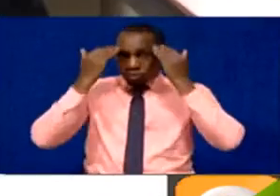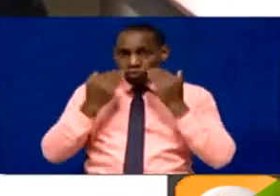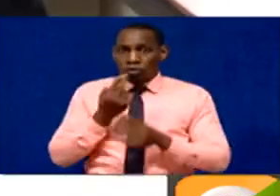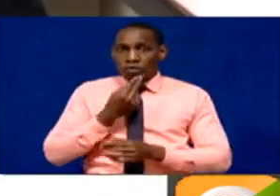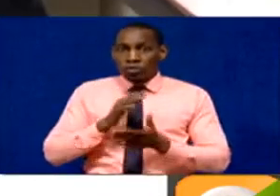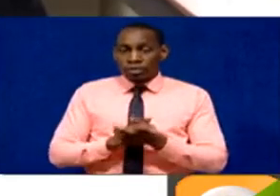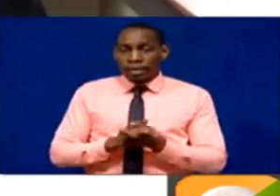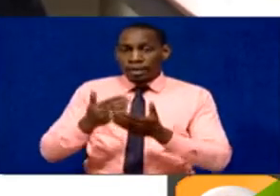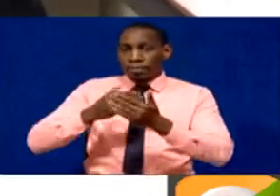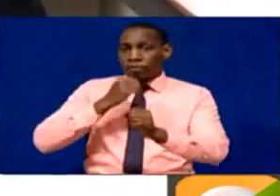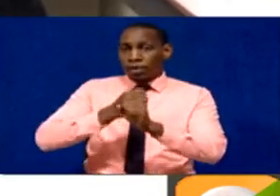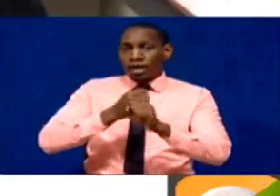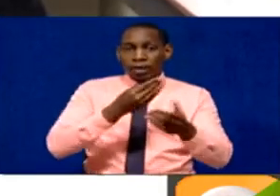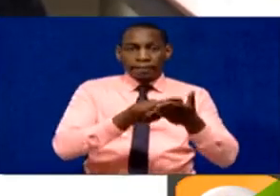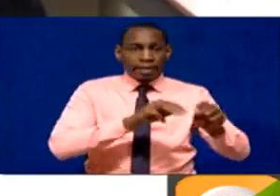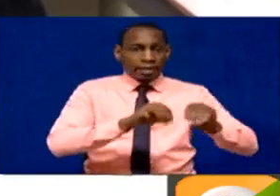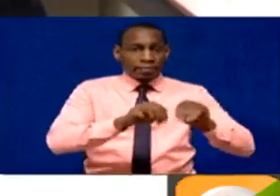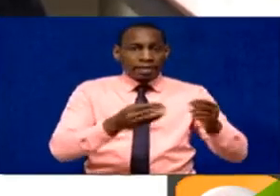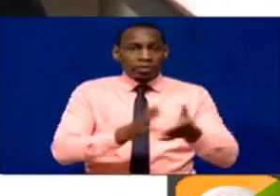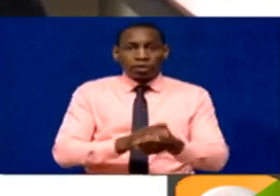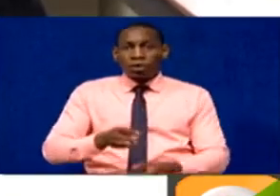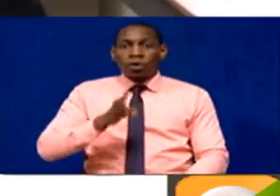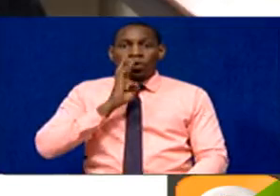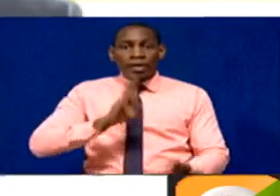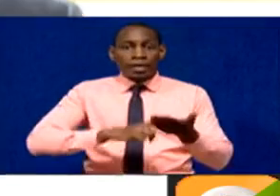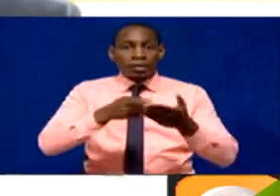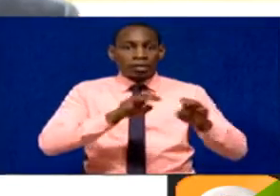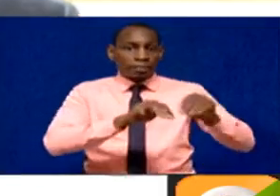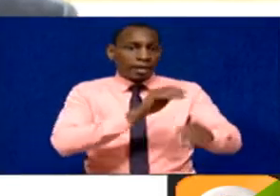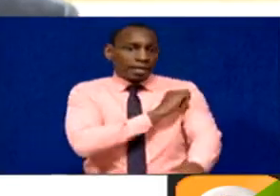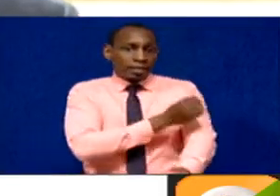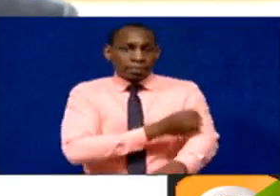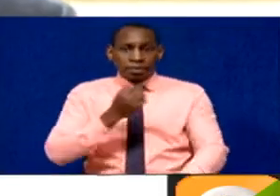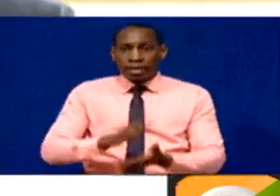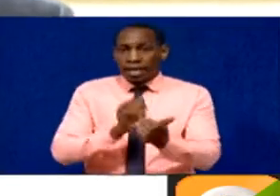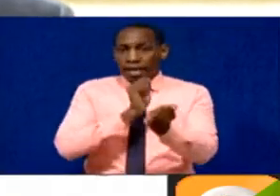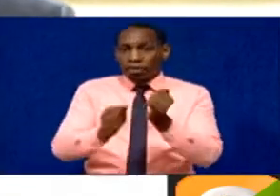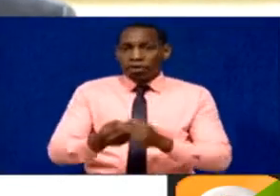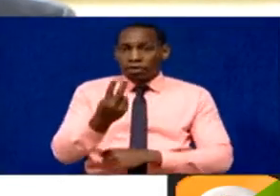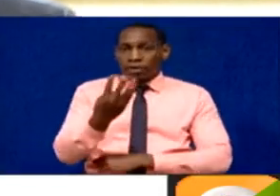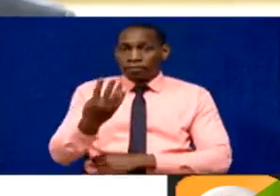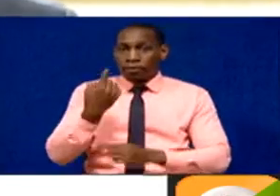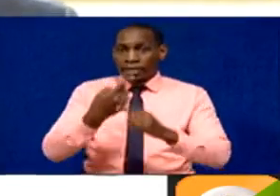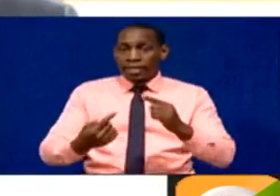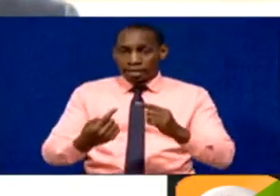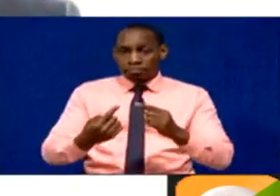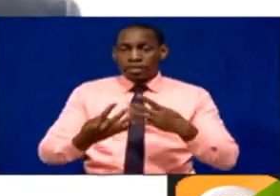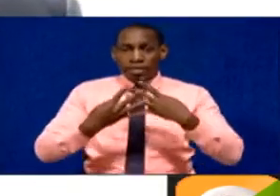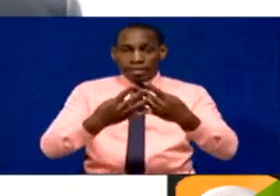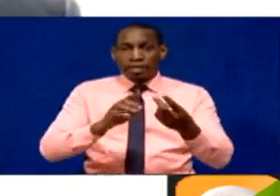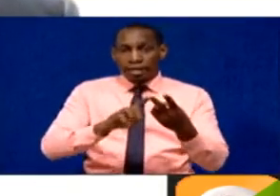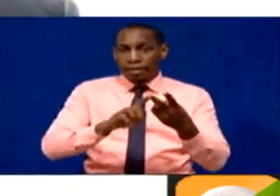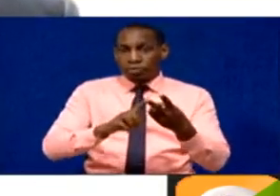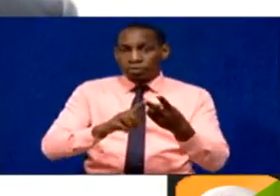Ambuso, who served as a finance manager at the Water Resources Management Authority, was slapped with a 24-year jail term or an